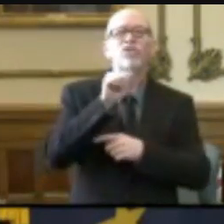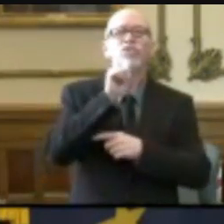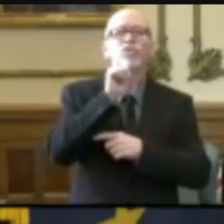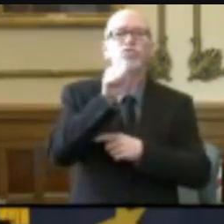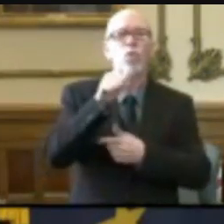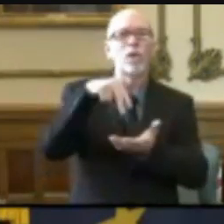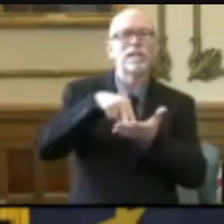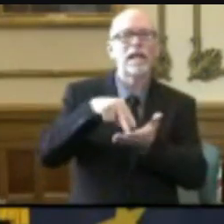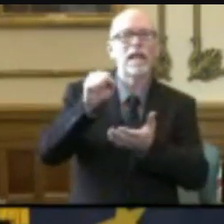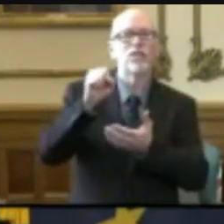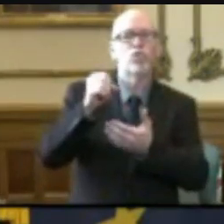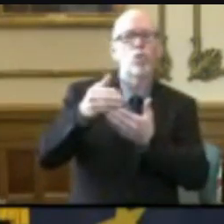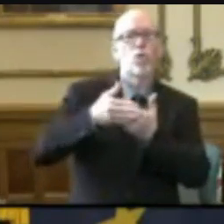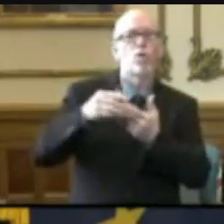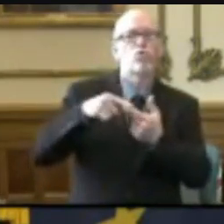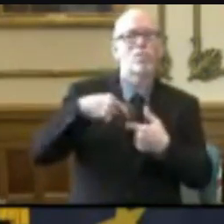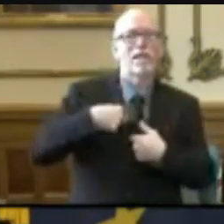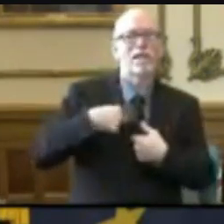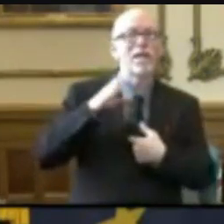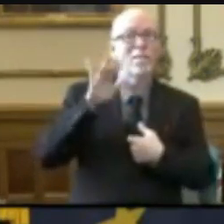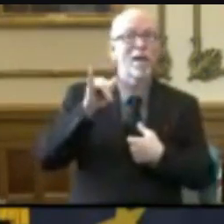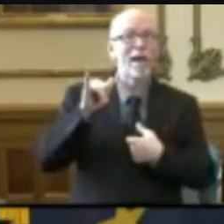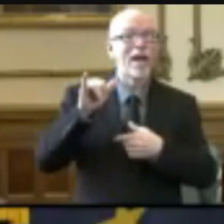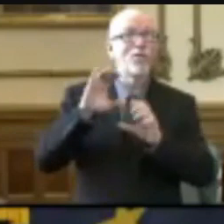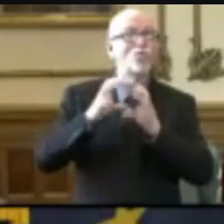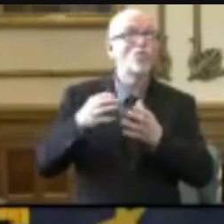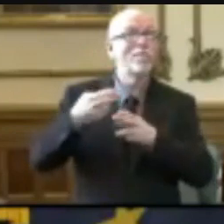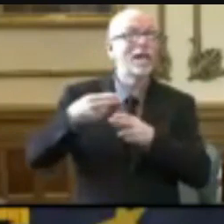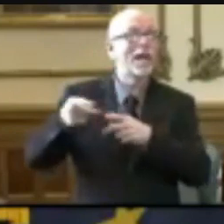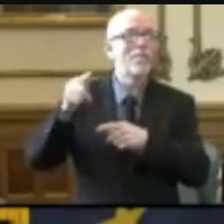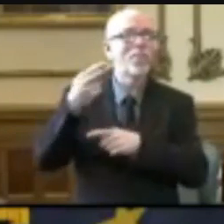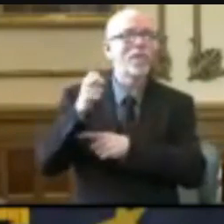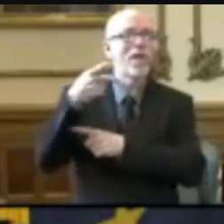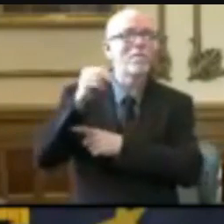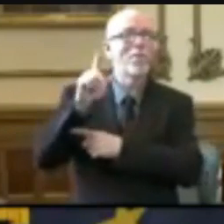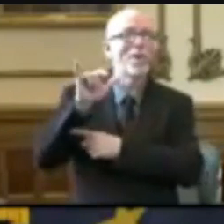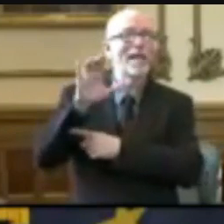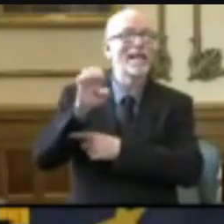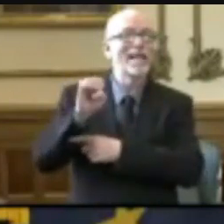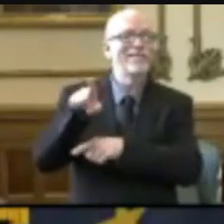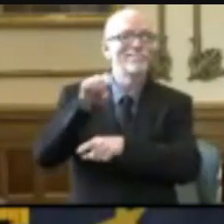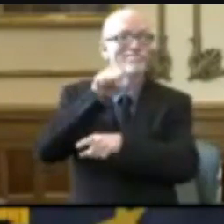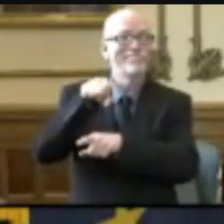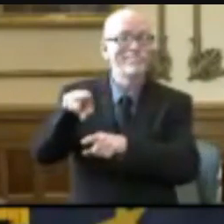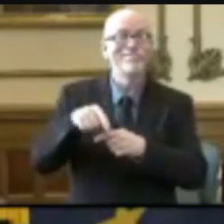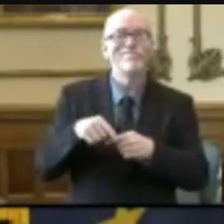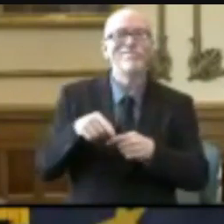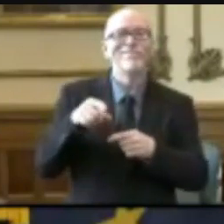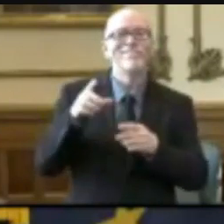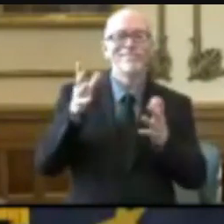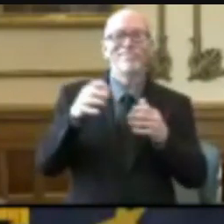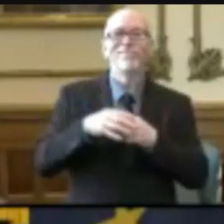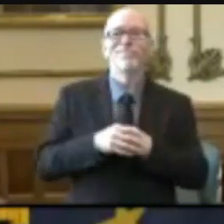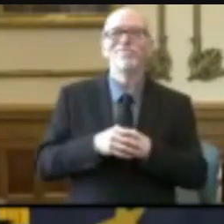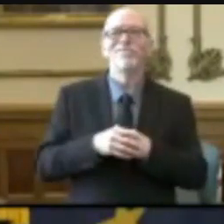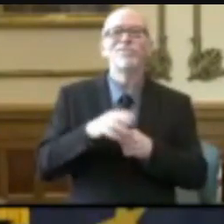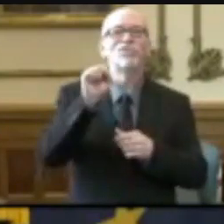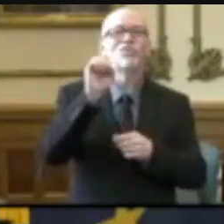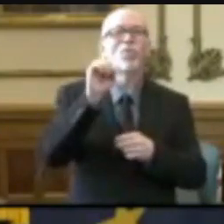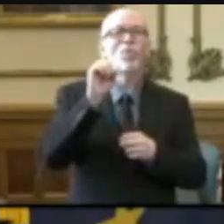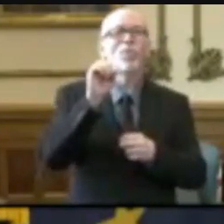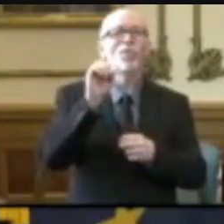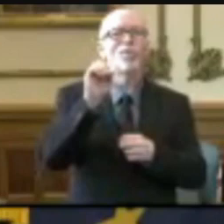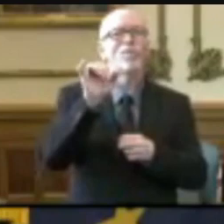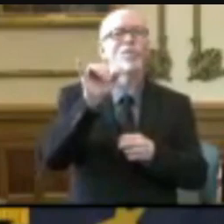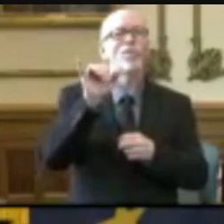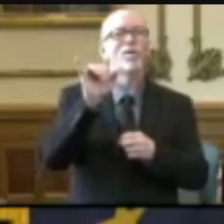Stand So Close to Me by, you guessed it, the Police of Sting fame. And so these